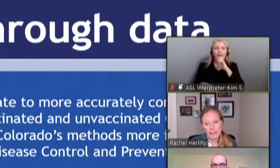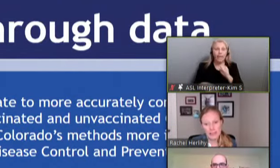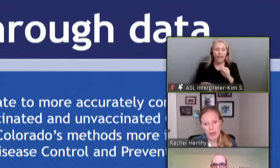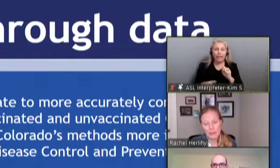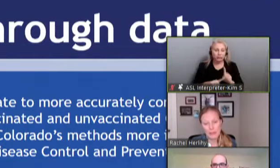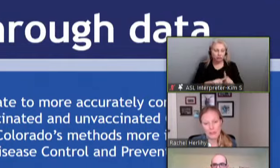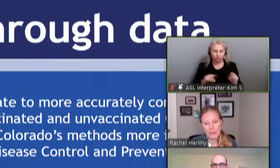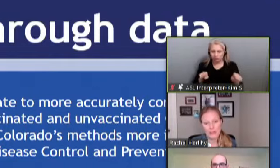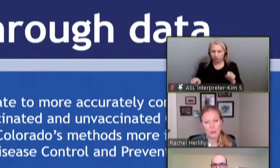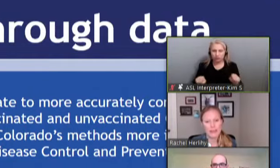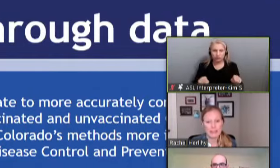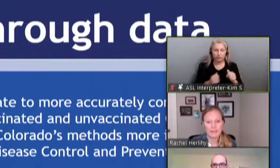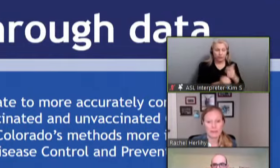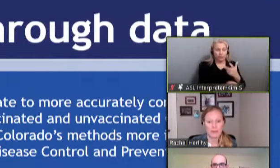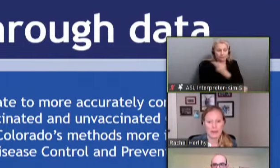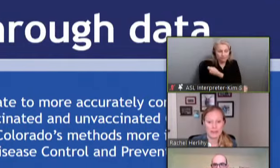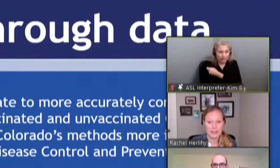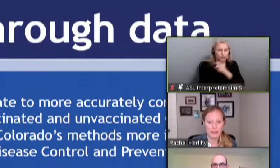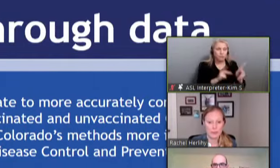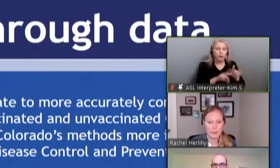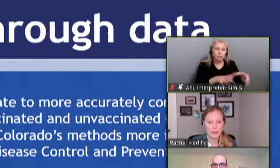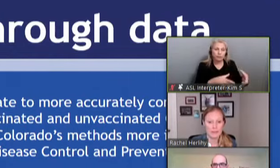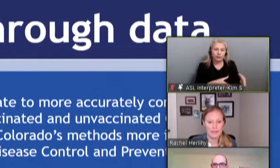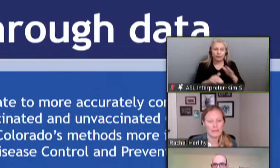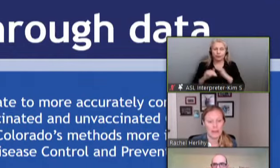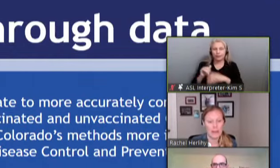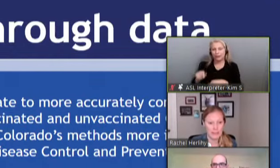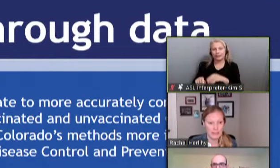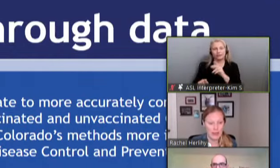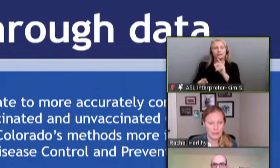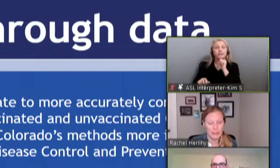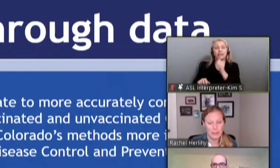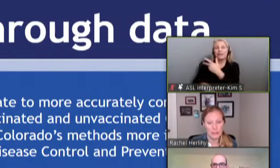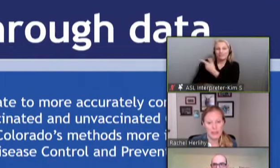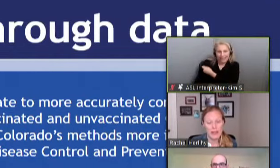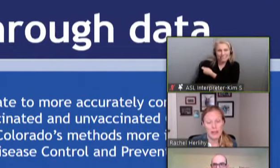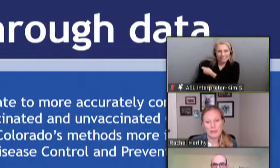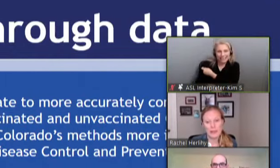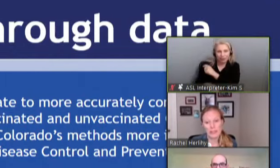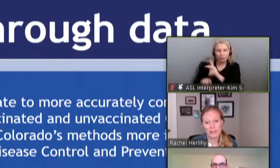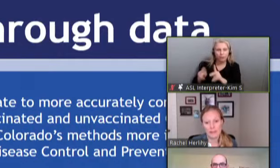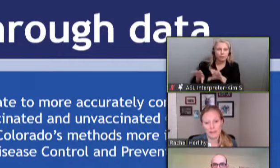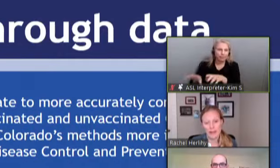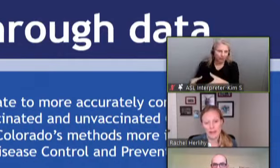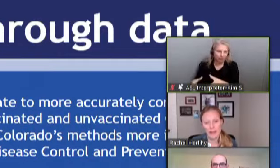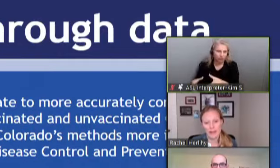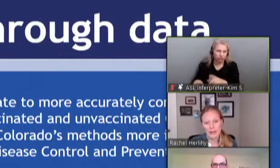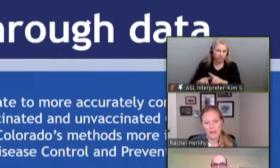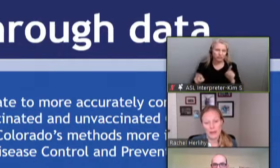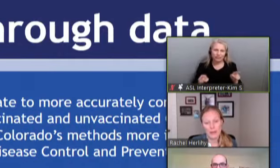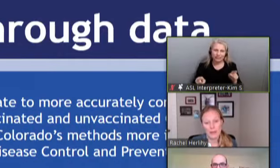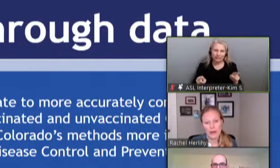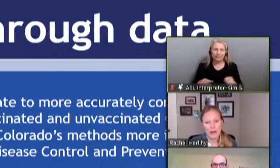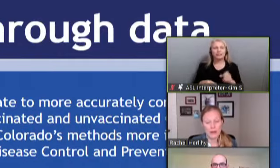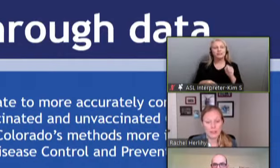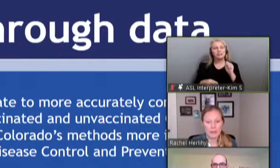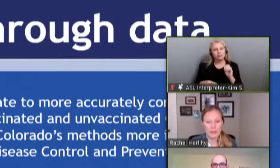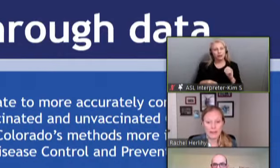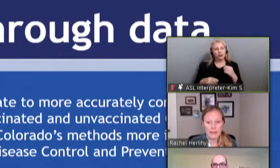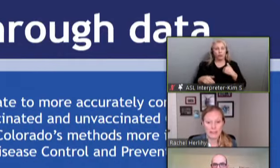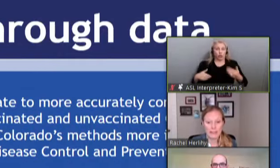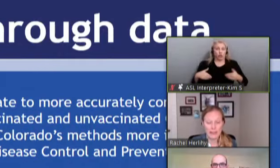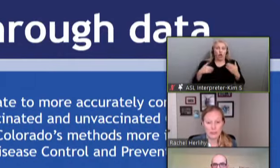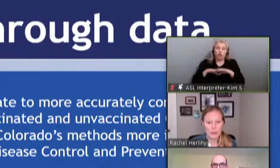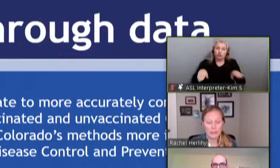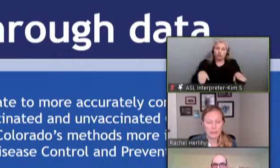of our vaccinated population is quite different from our age distribution of the unvaccinated population, especially given the fact that in our young